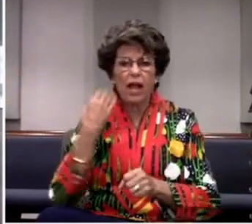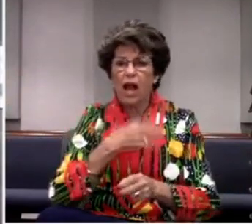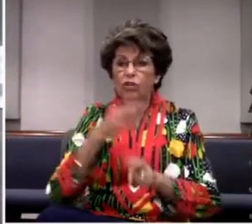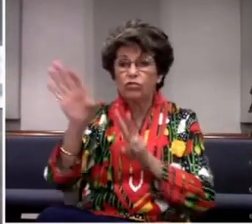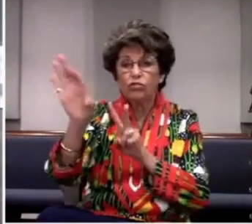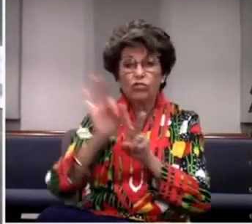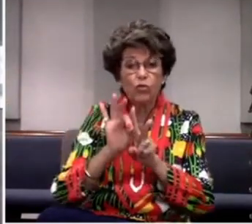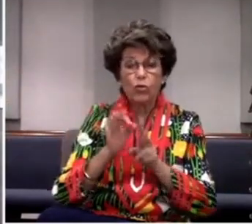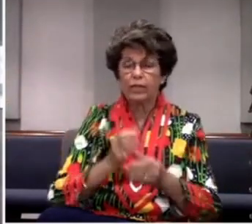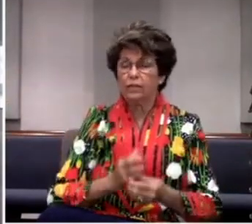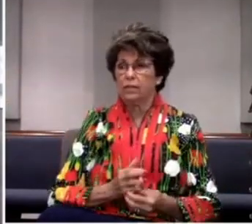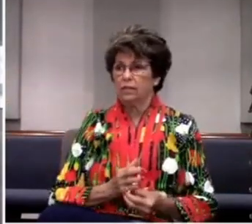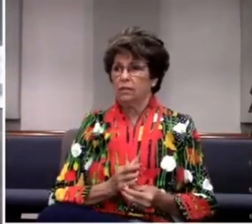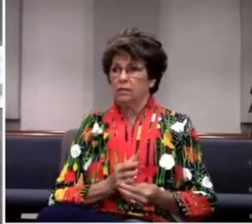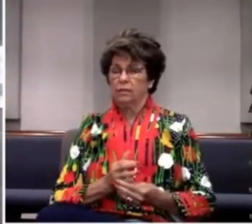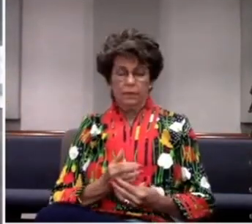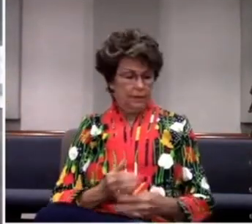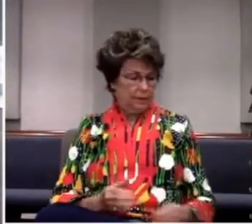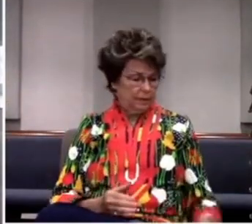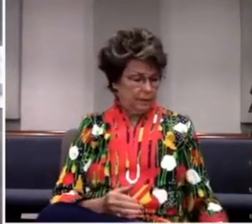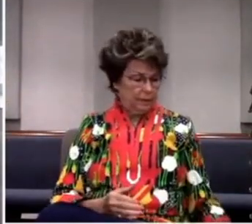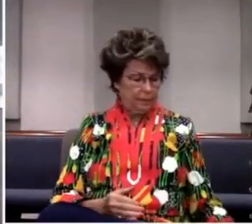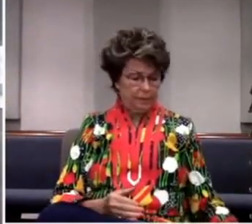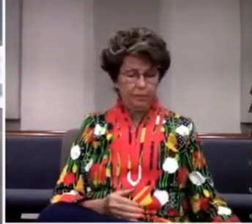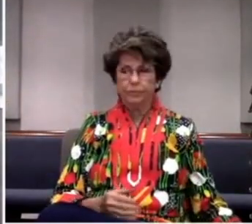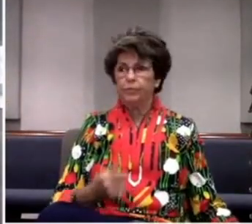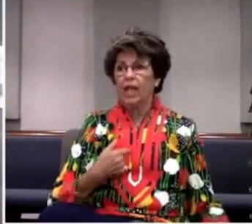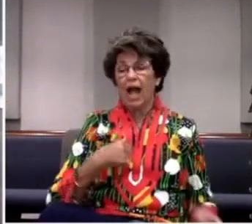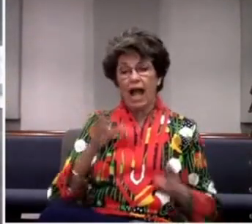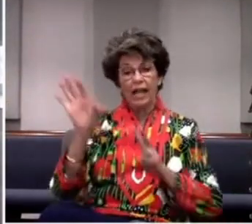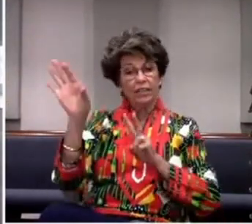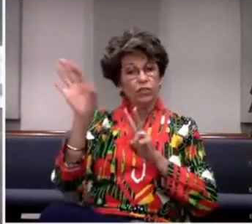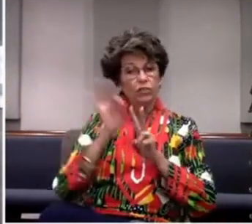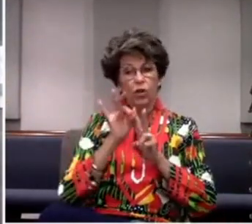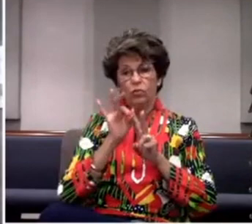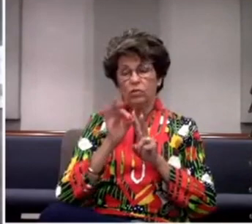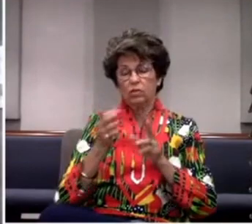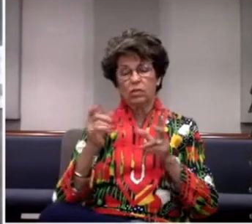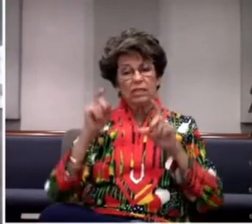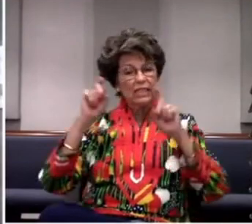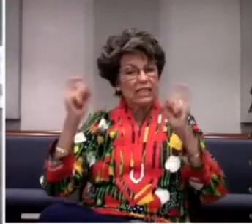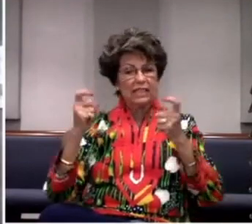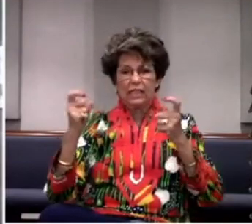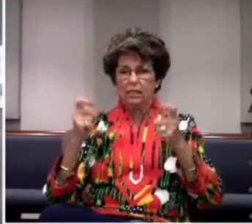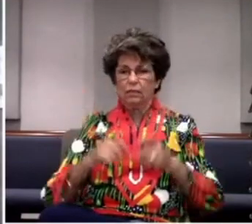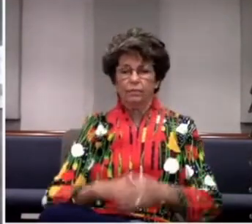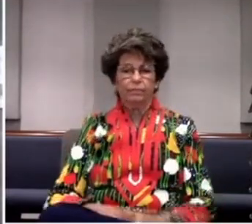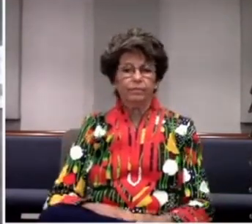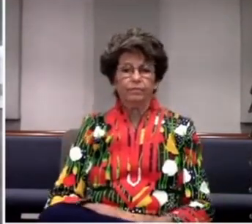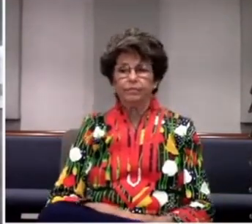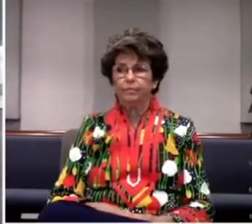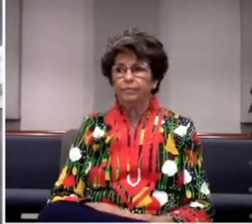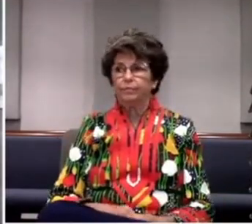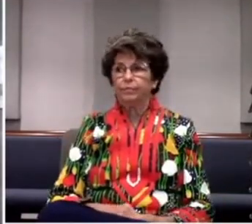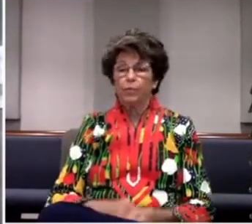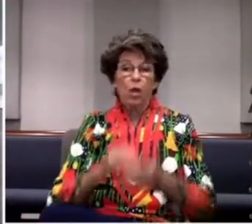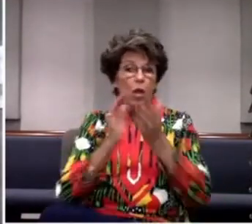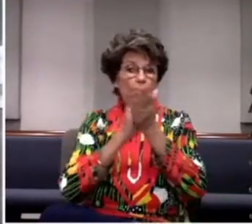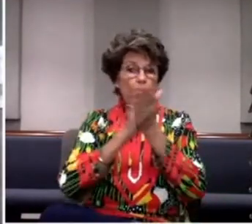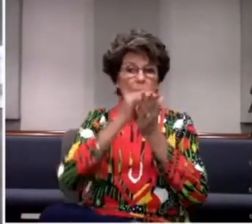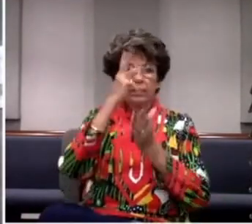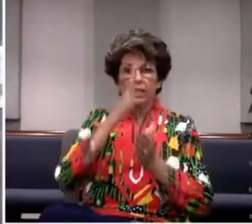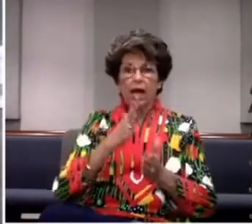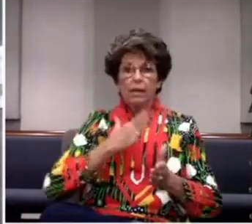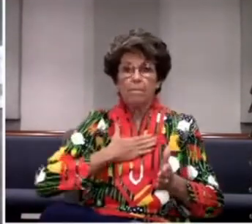not God's fault. I chose to sin. Now, praise God, in my choice to